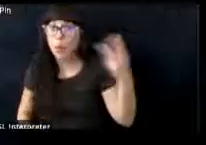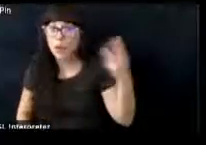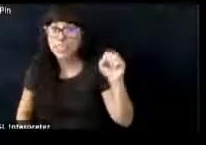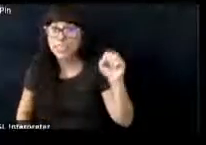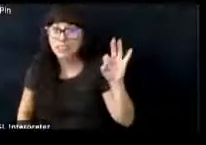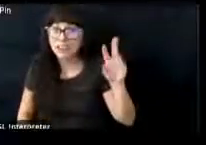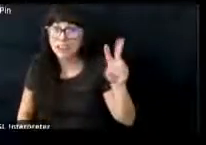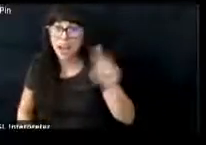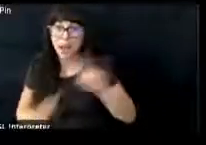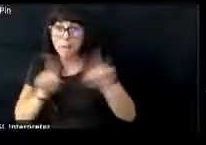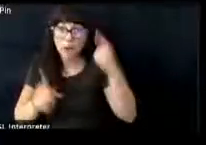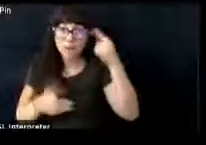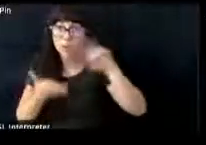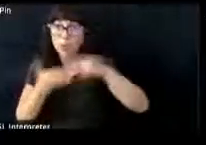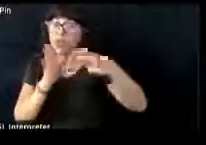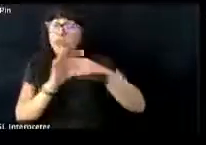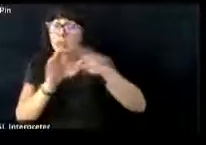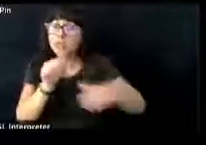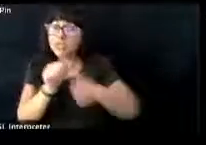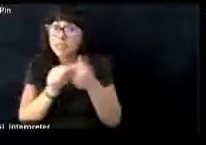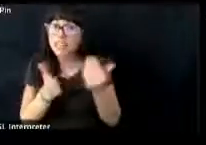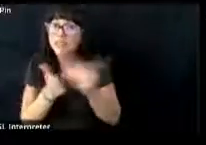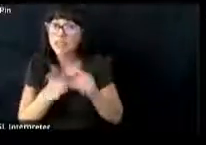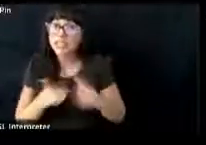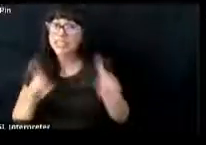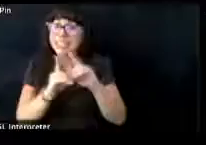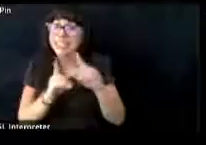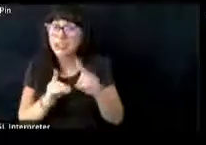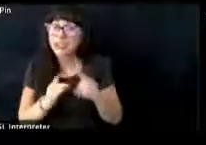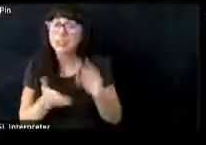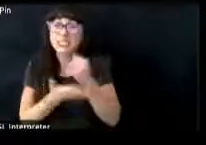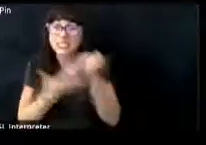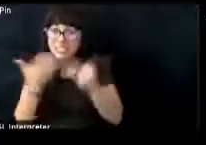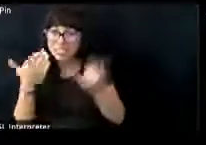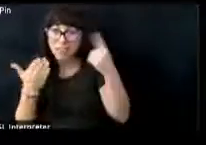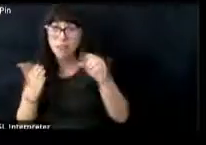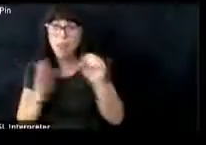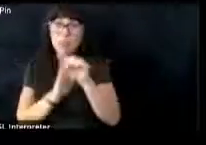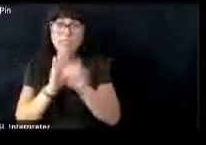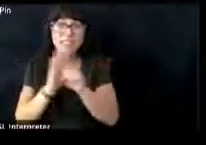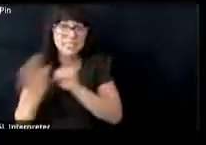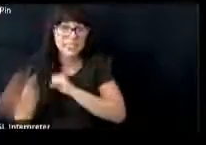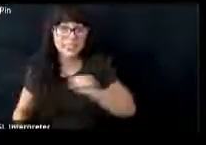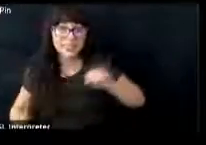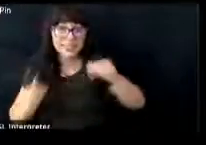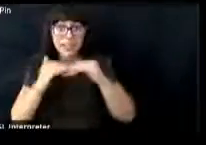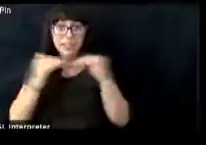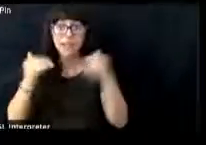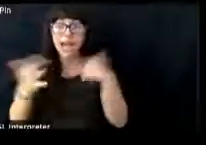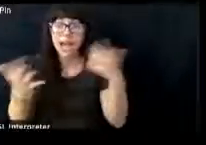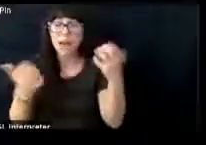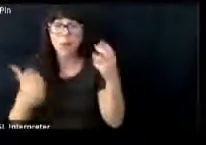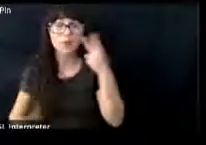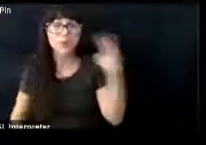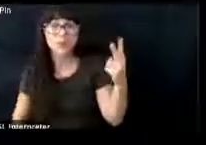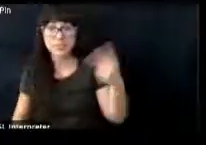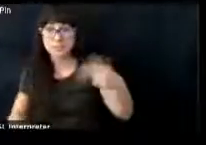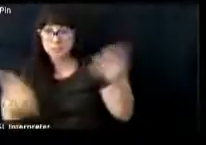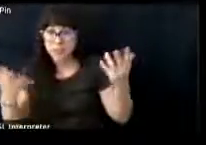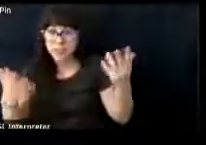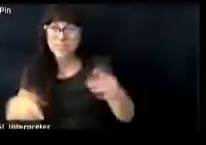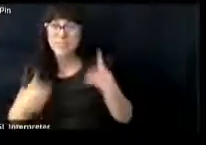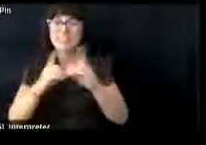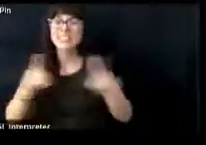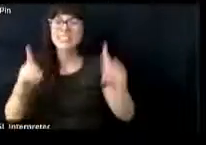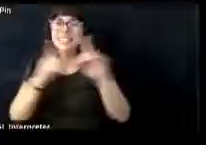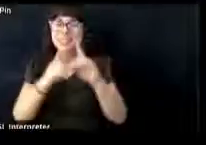the purposes of redistricting, again, at the state Senate level, I would like to see a district